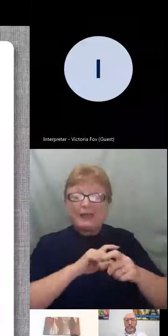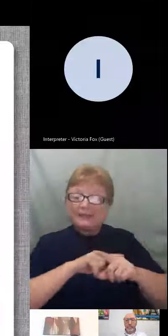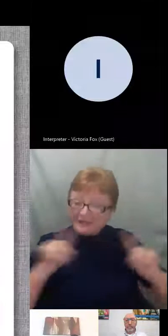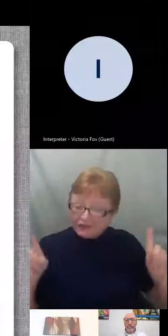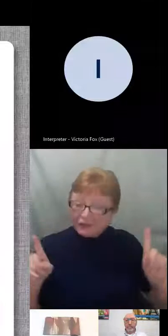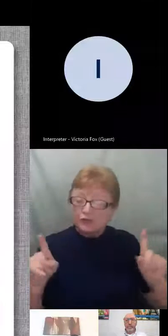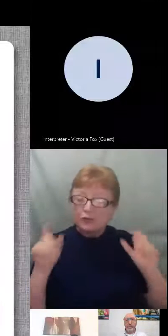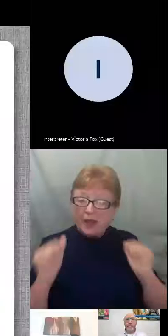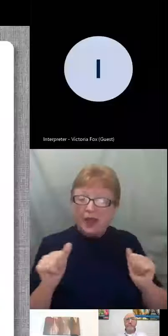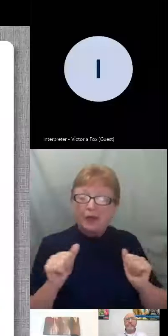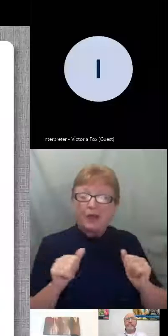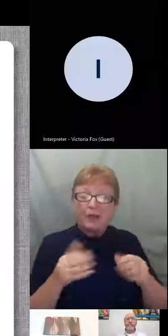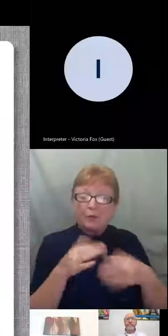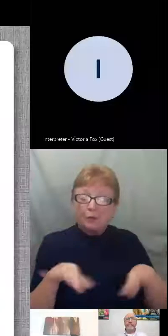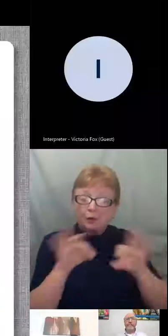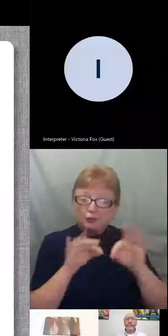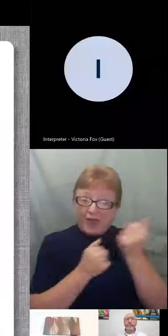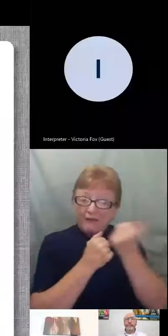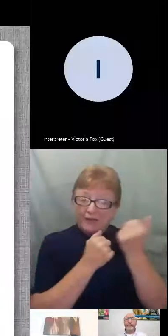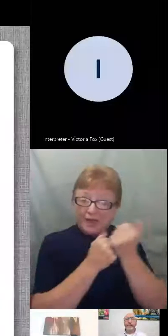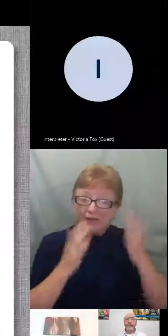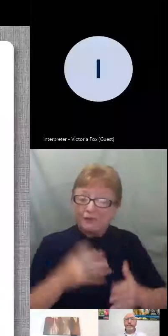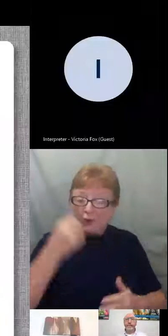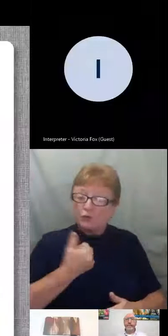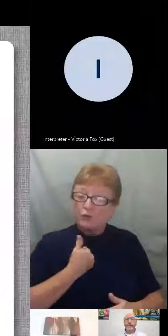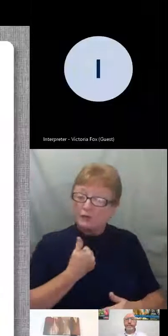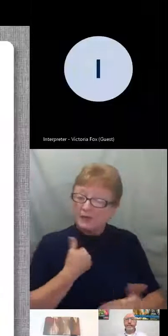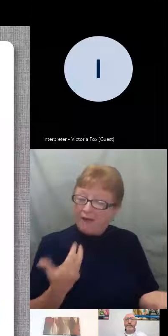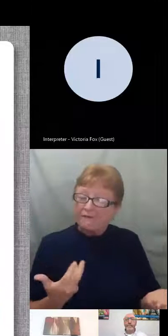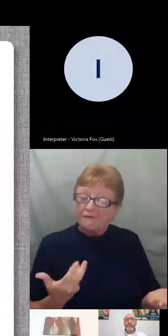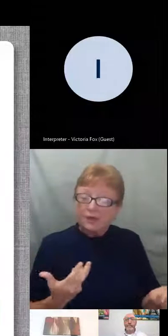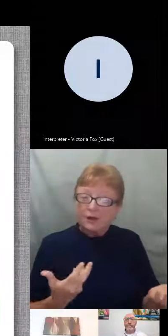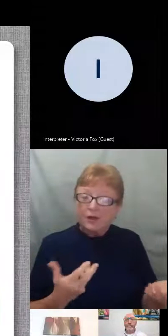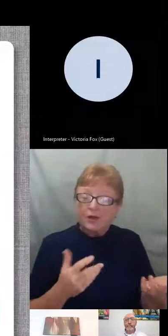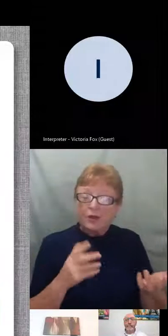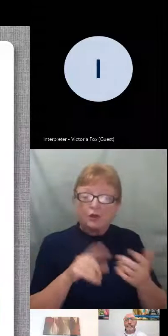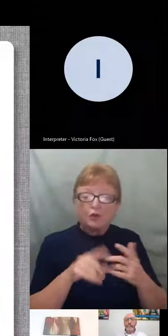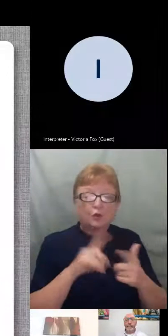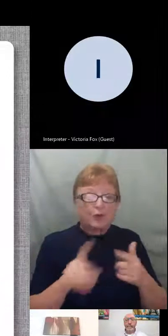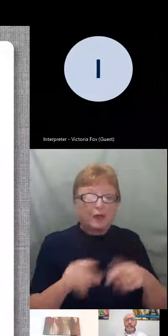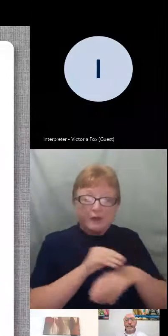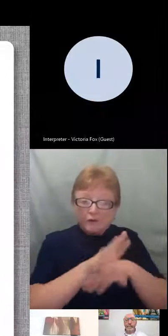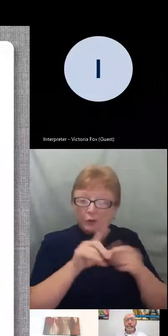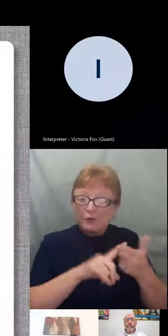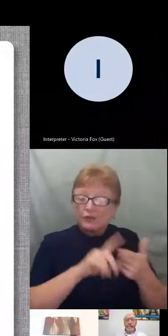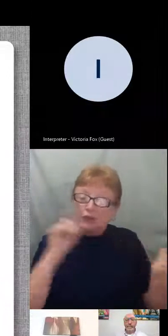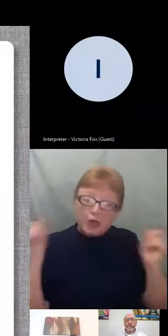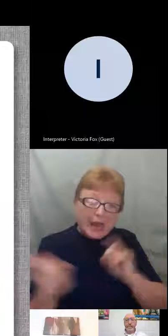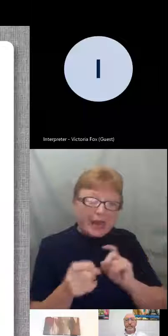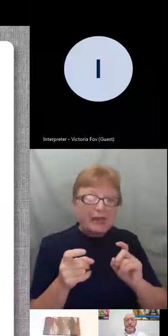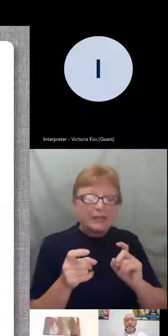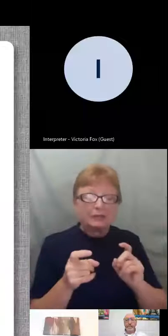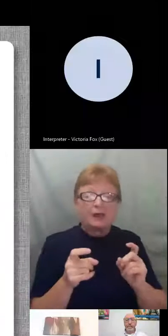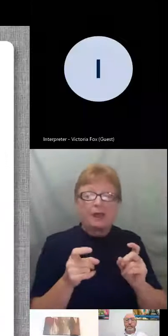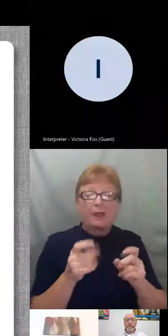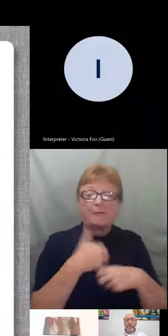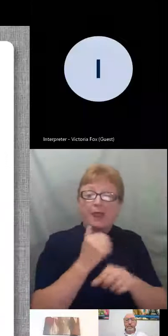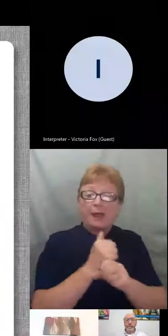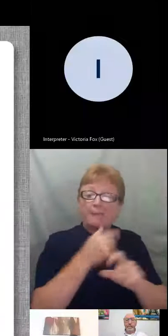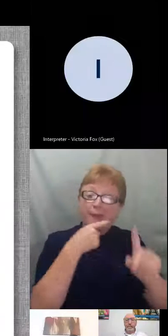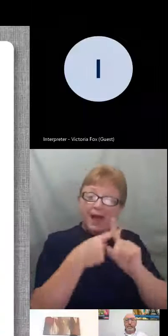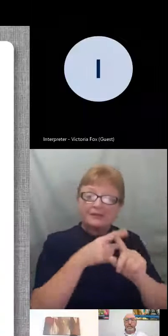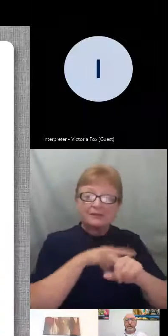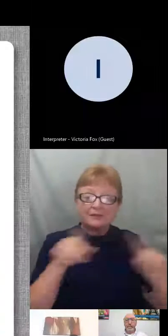important to advocate for yourself. You can influence change and make a positive difference. Your